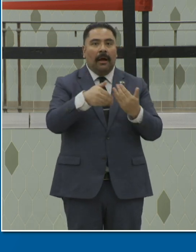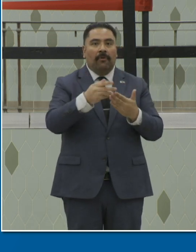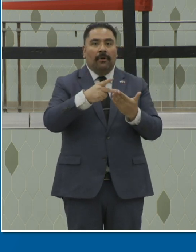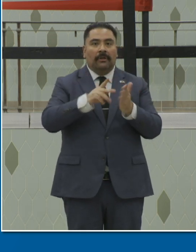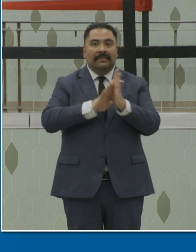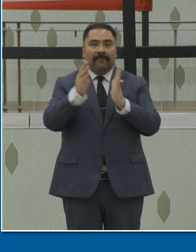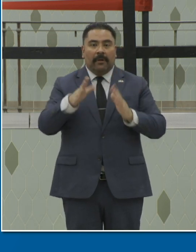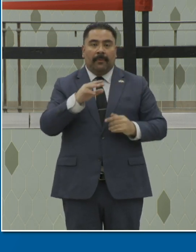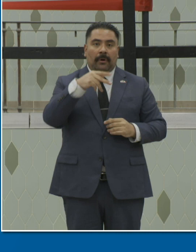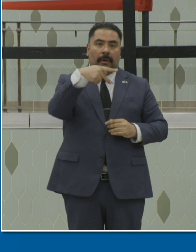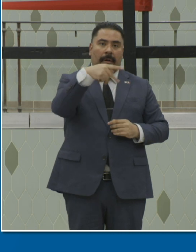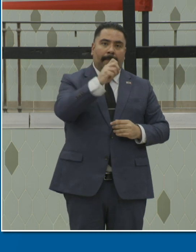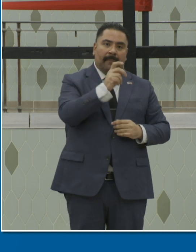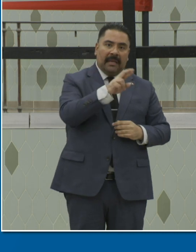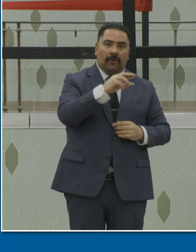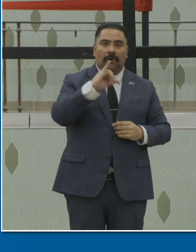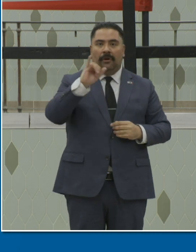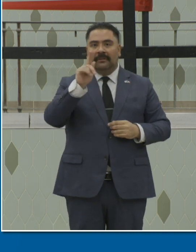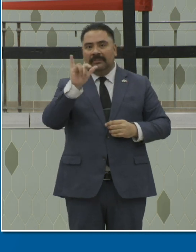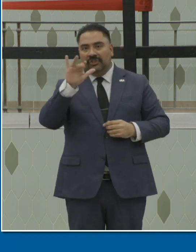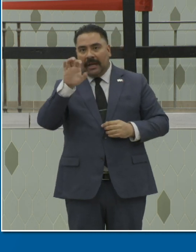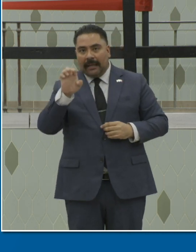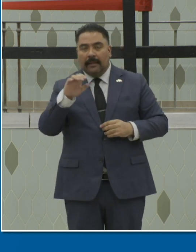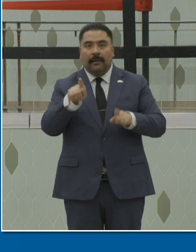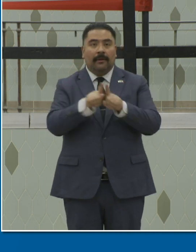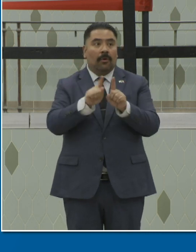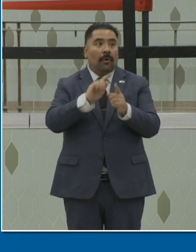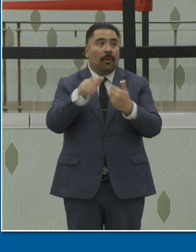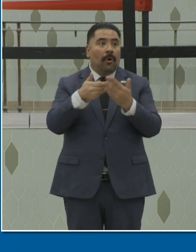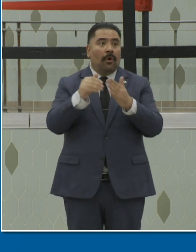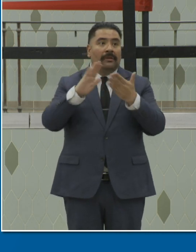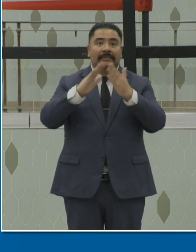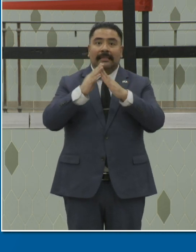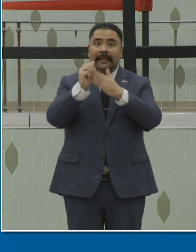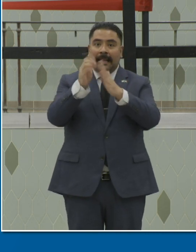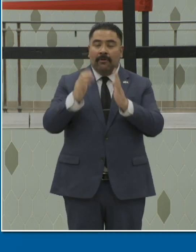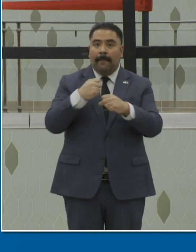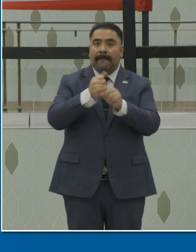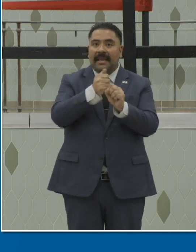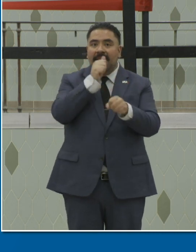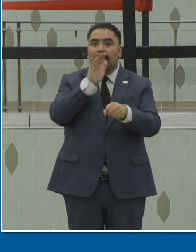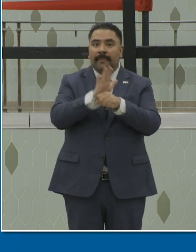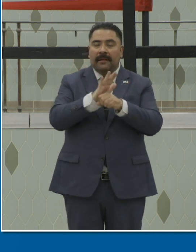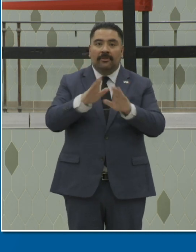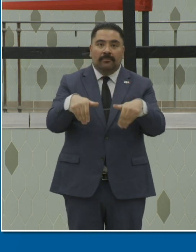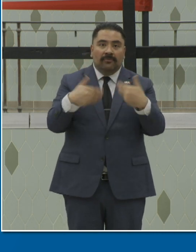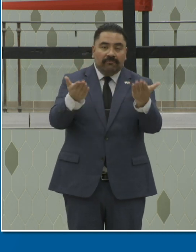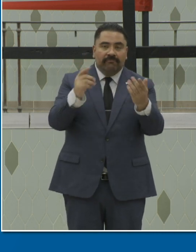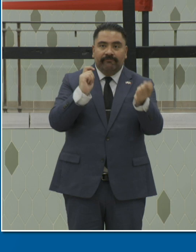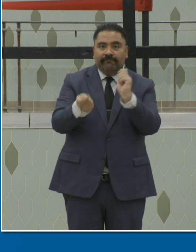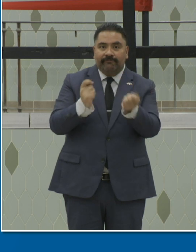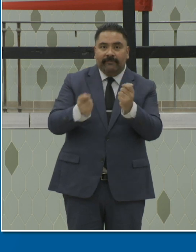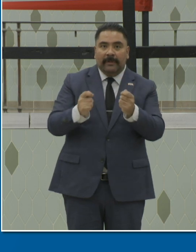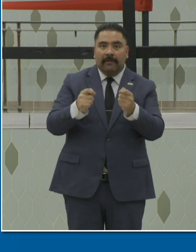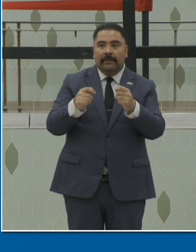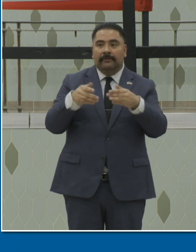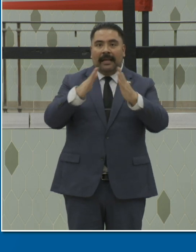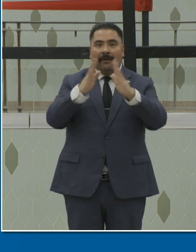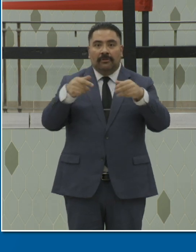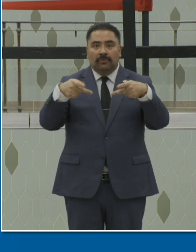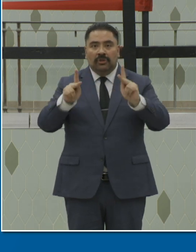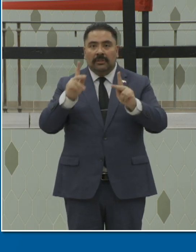developers, Peter and Jackie, as well as all of our city leaders who have made a commitment to providing housing opportunities for the people of